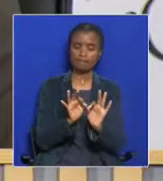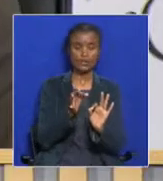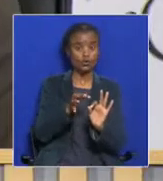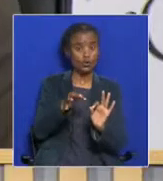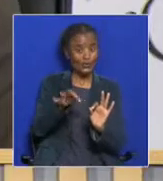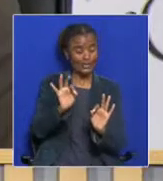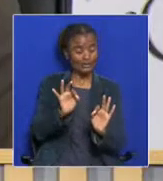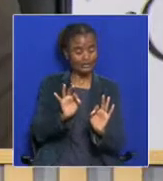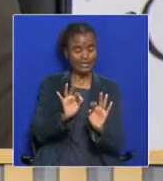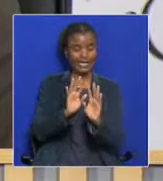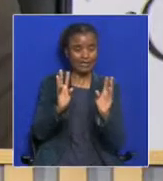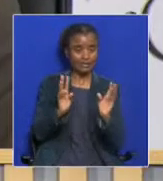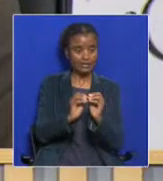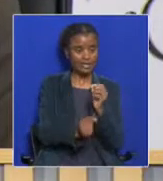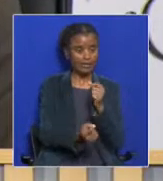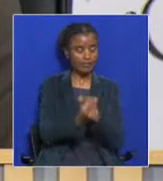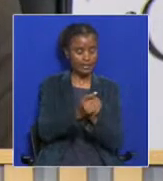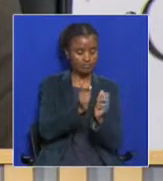correct, Commissioner. Yeah, thank you.